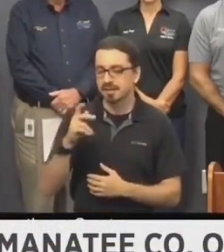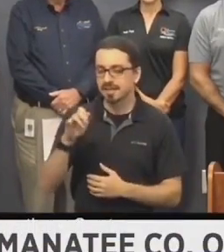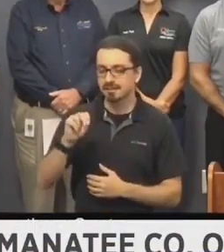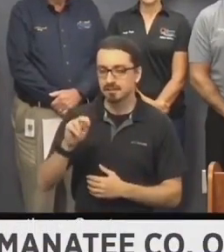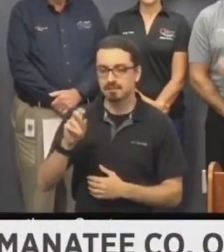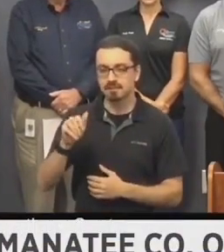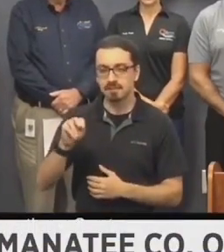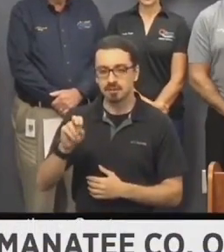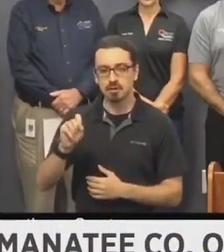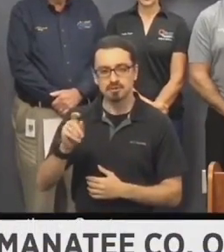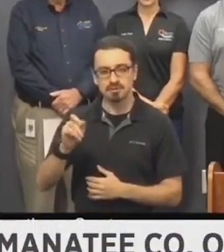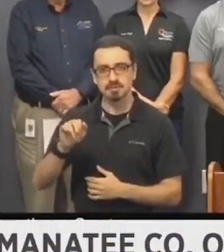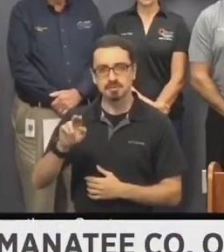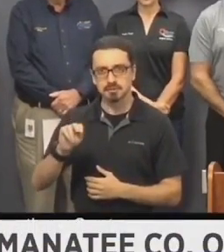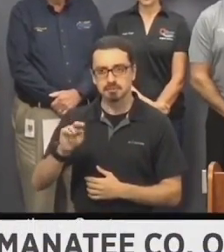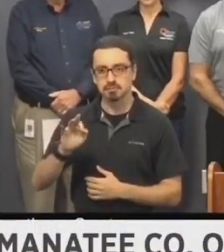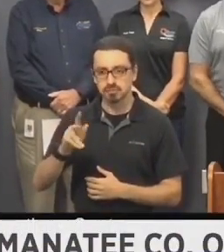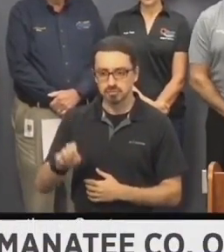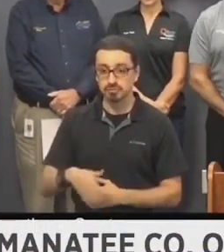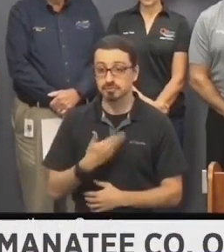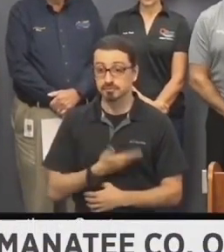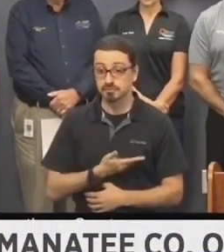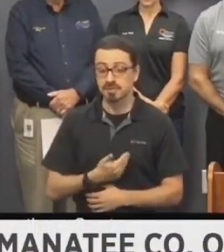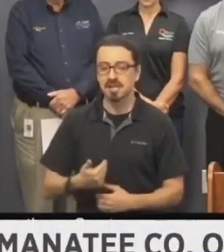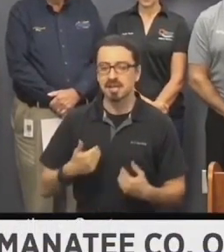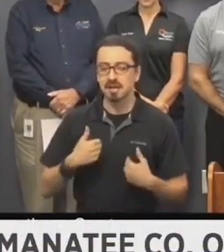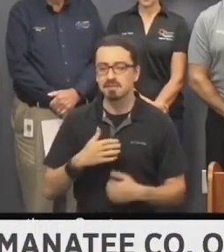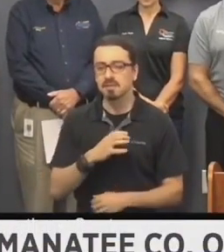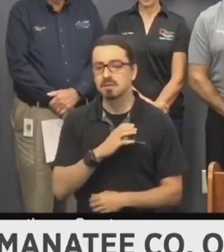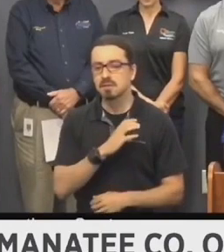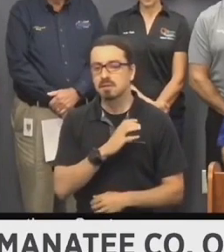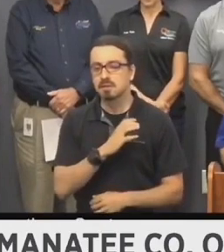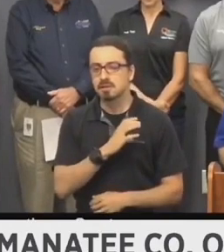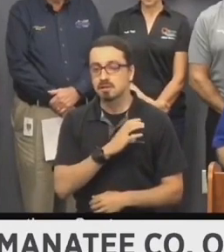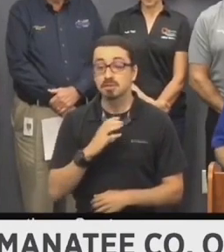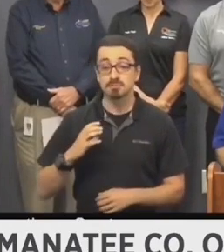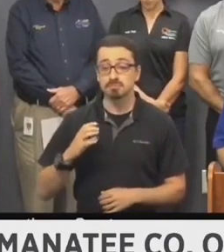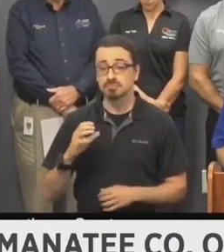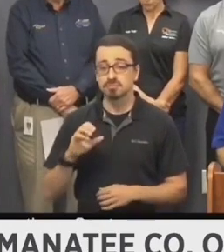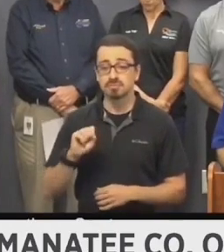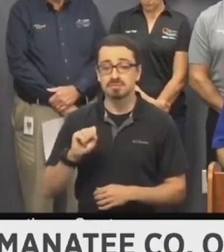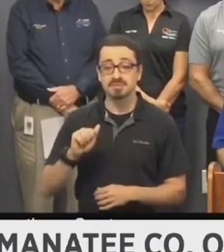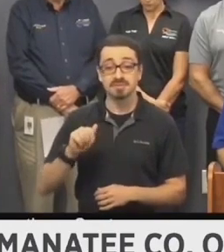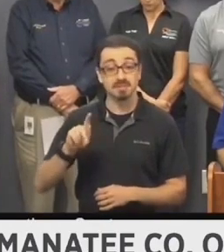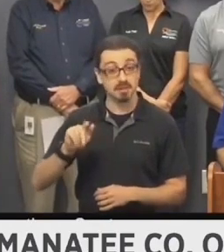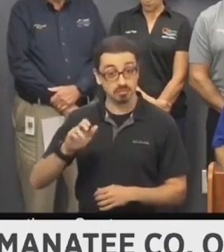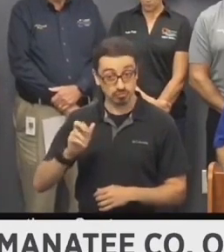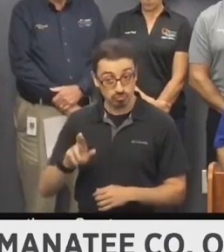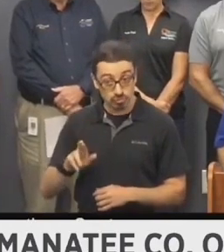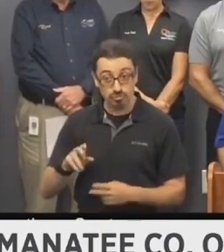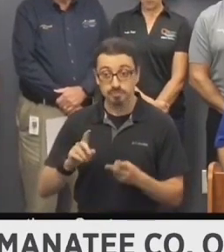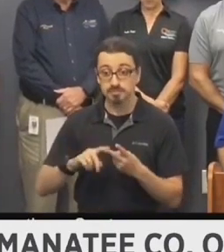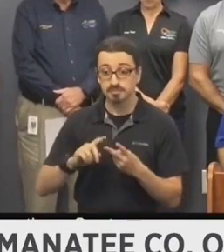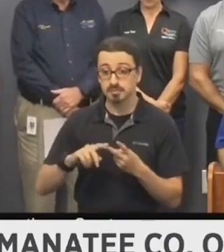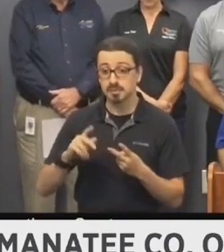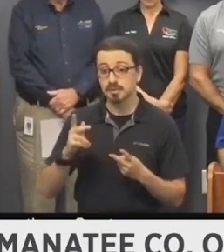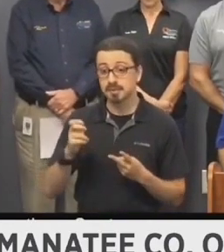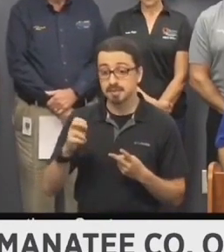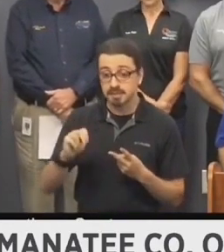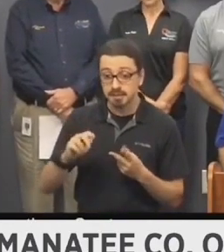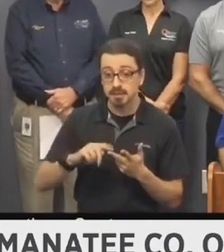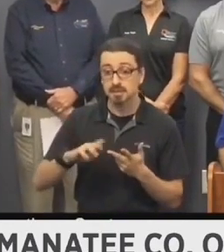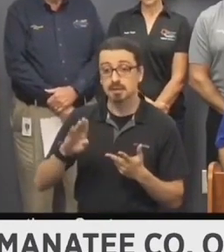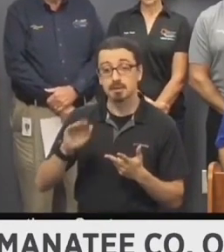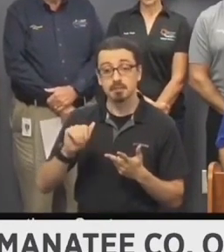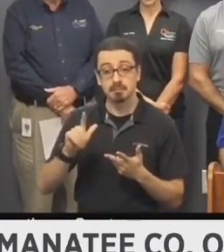Thank you, Bill. We also have with us Commissioner Satcher, Commissioner Ron, and Commissioner Ballard, Deputy County Administrator Courtney